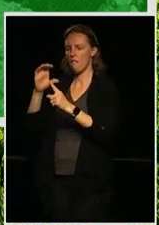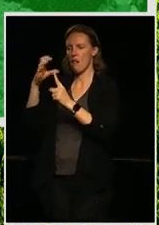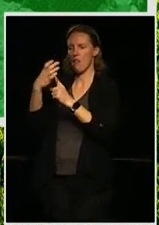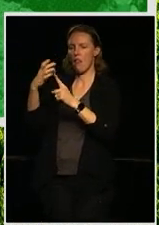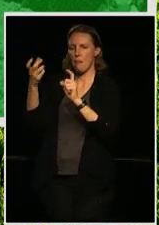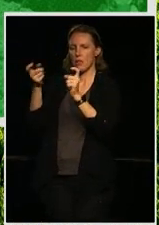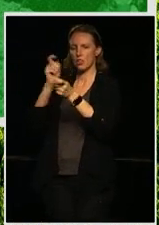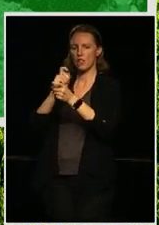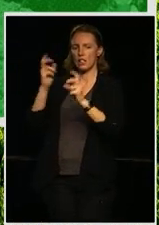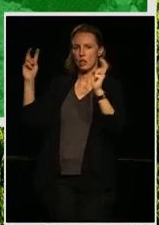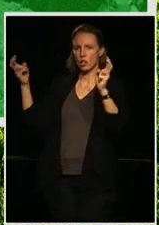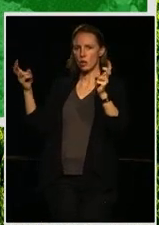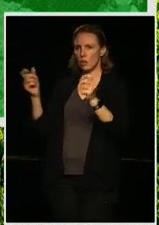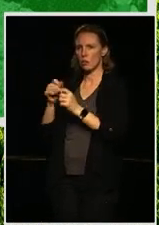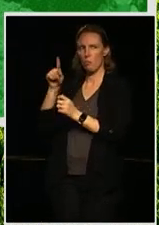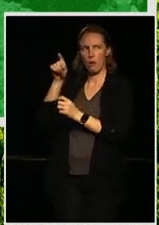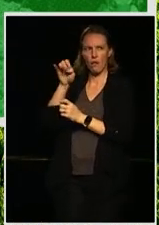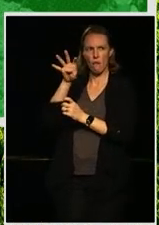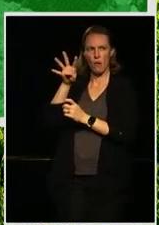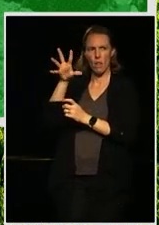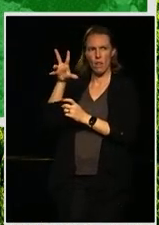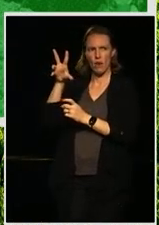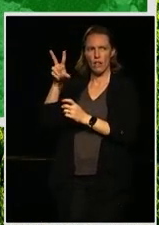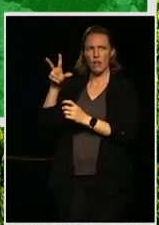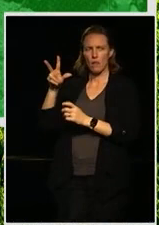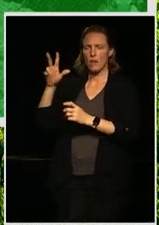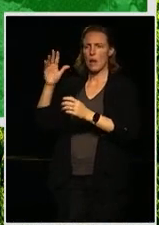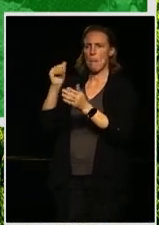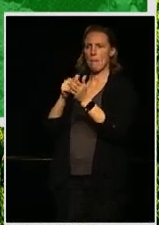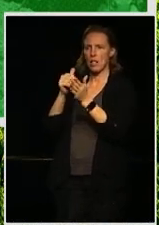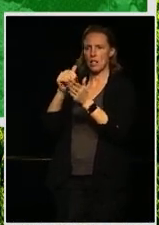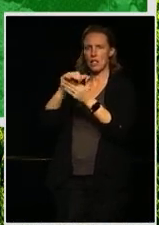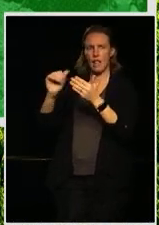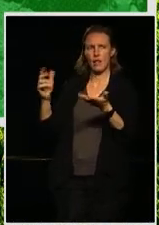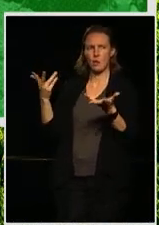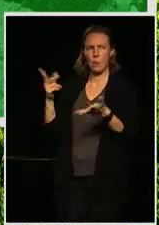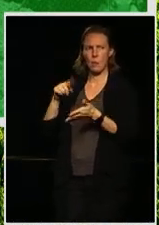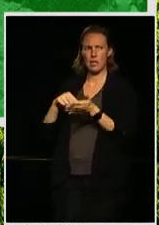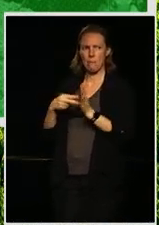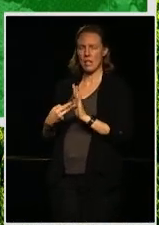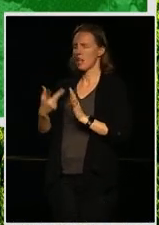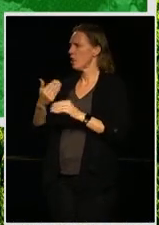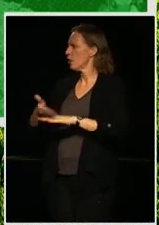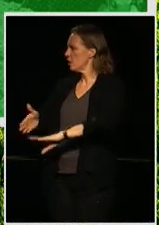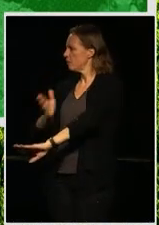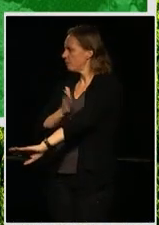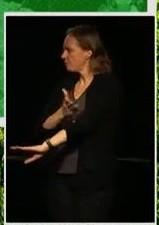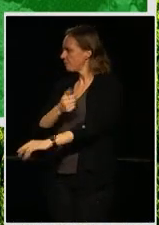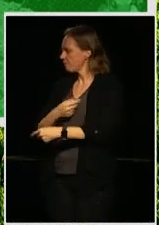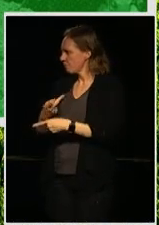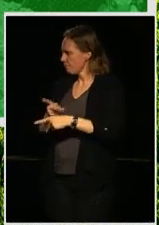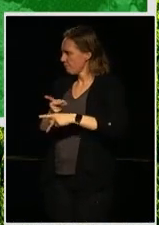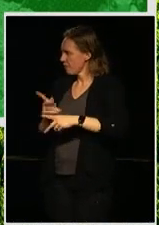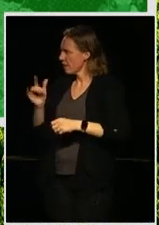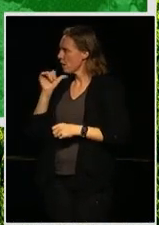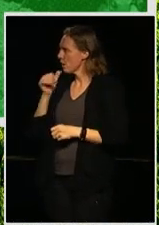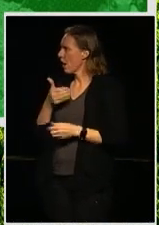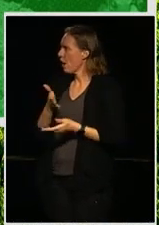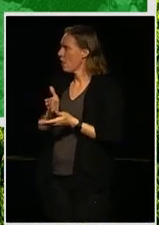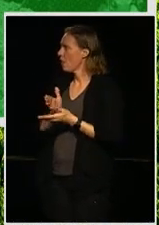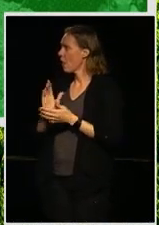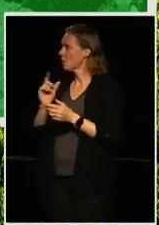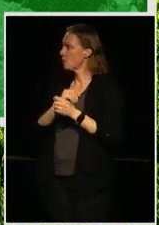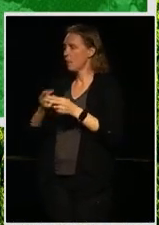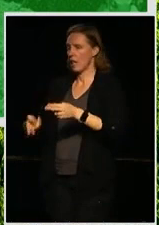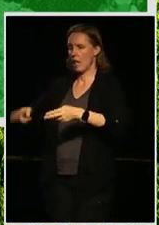annually, $143 billion. What does it mean? In order to increase our productivity, we're not allowed to increase the